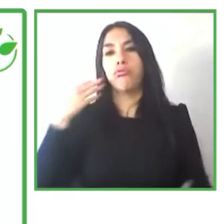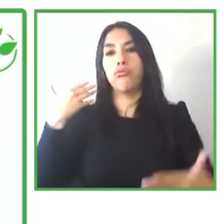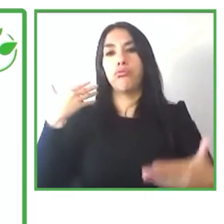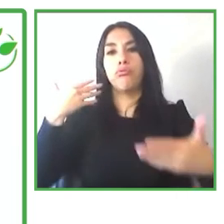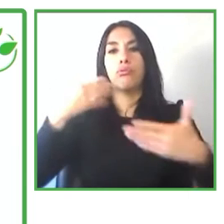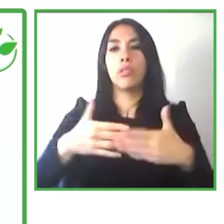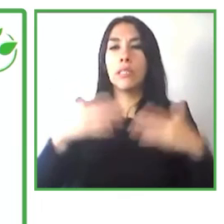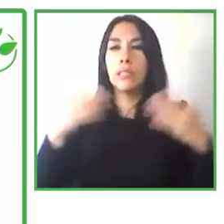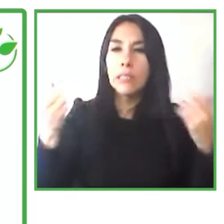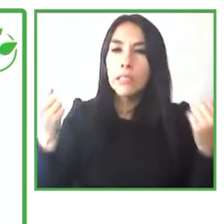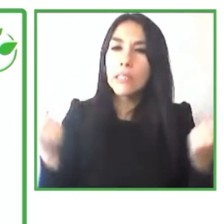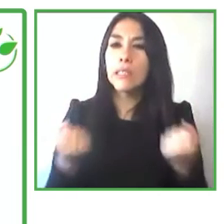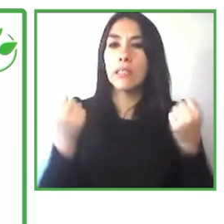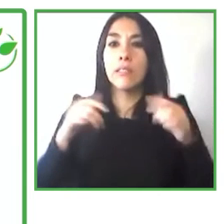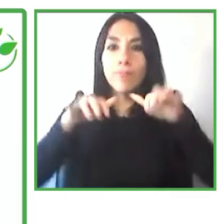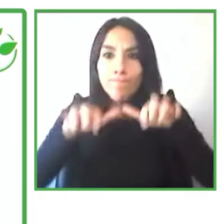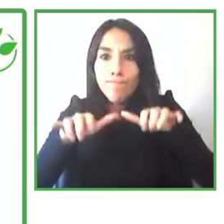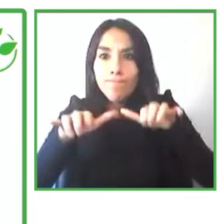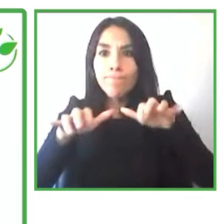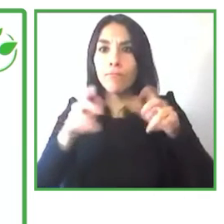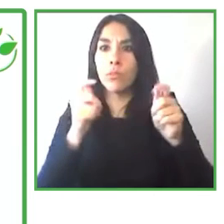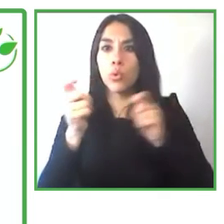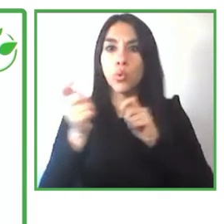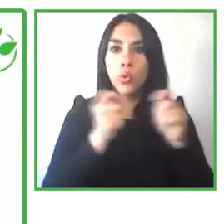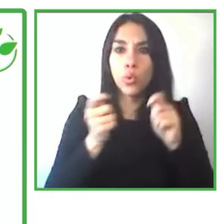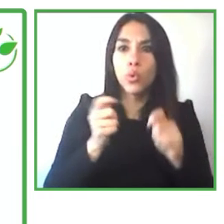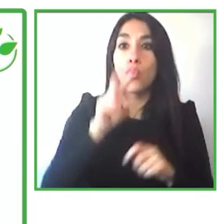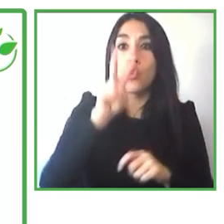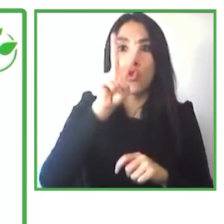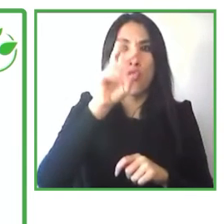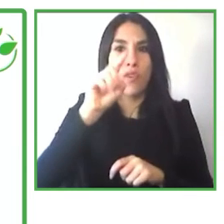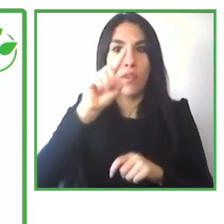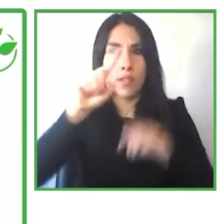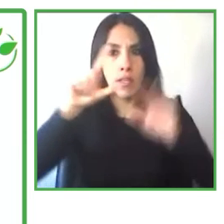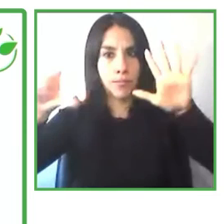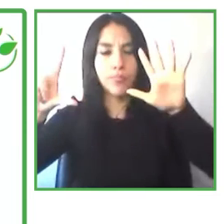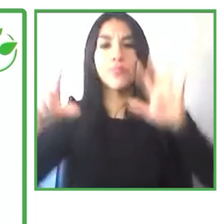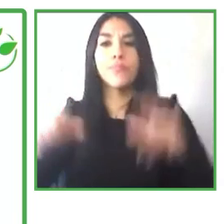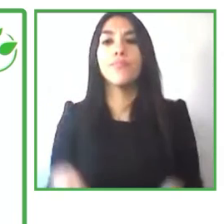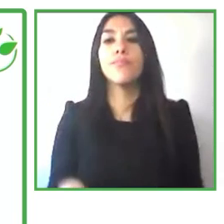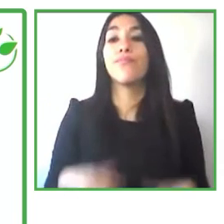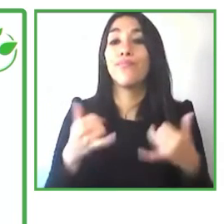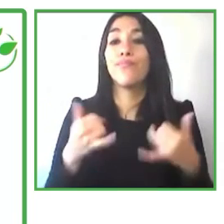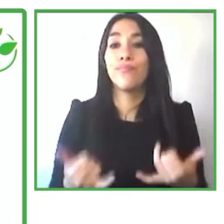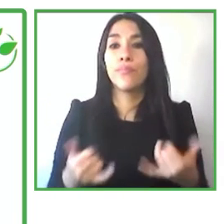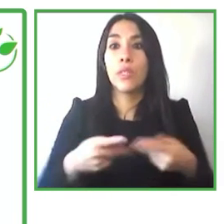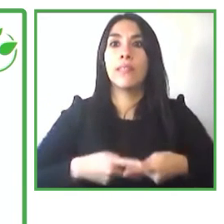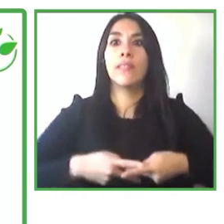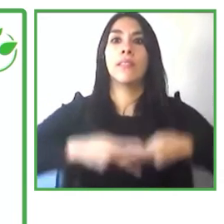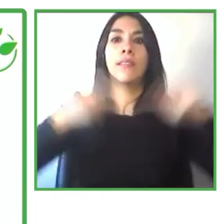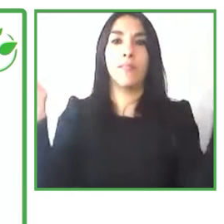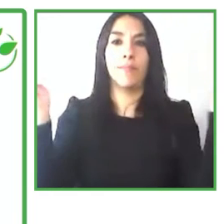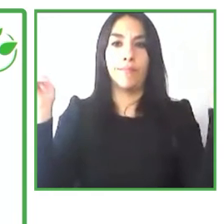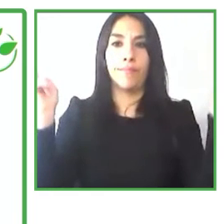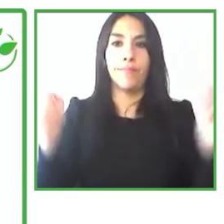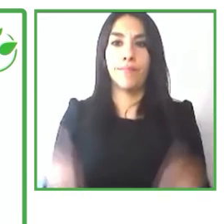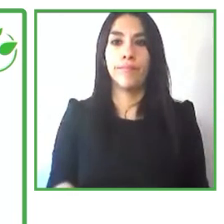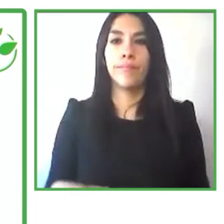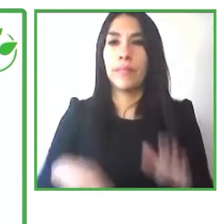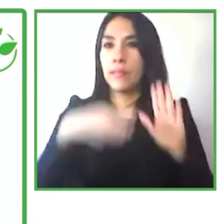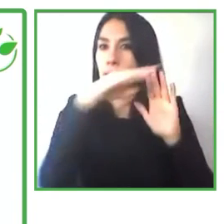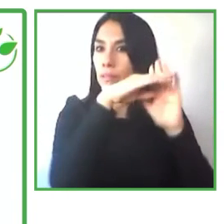also published the principles and guidelines for national business and disability networks, which seem to be very appreciated by